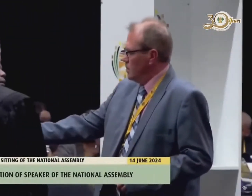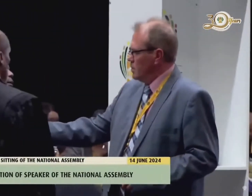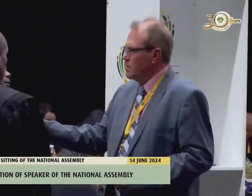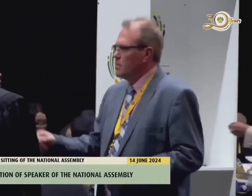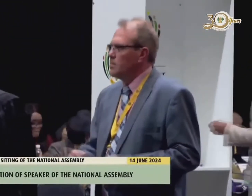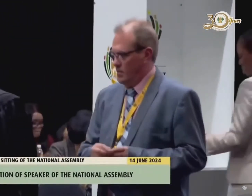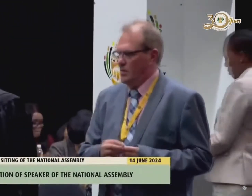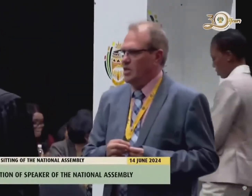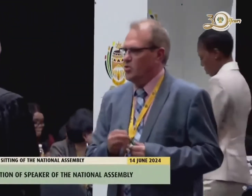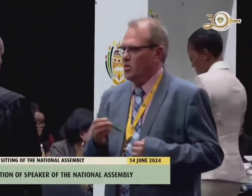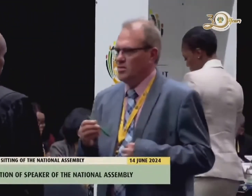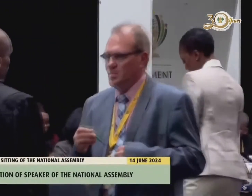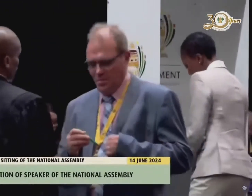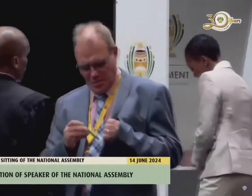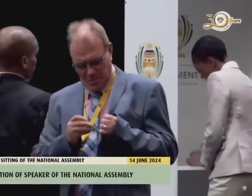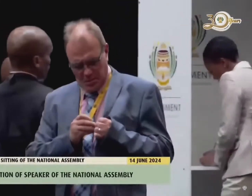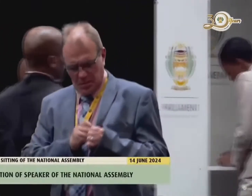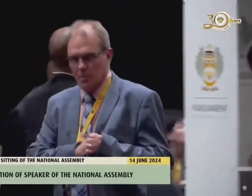Whitfield AG,